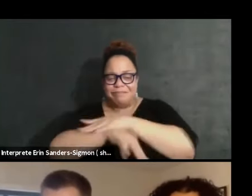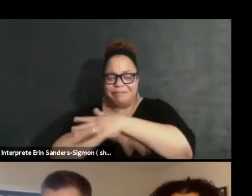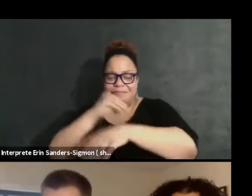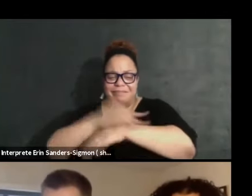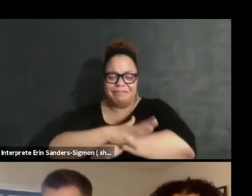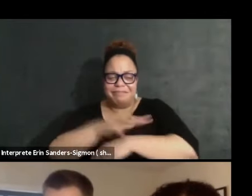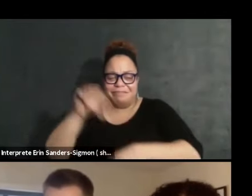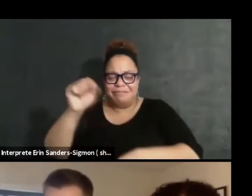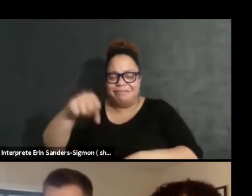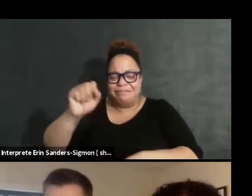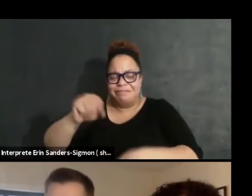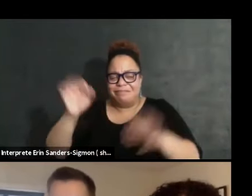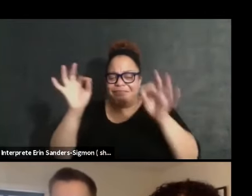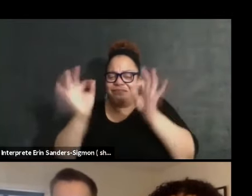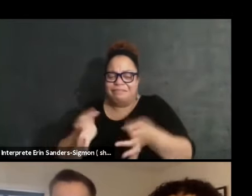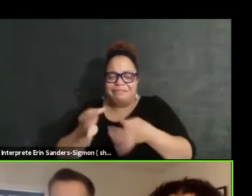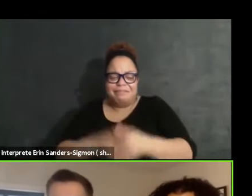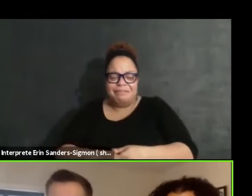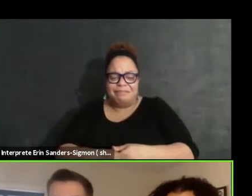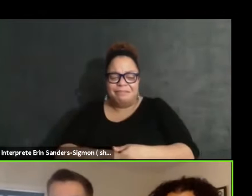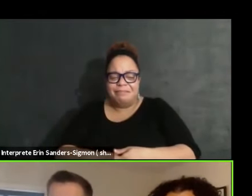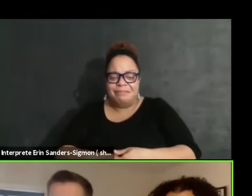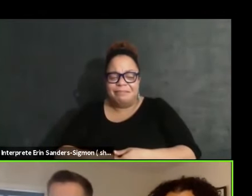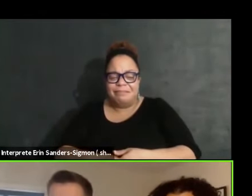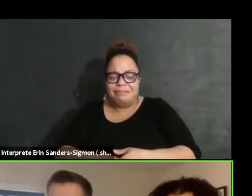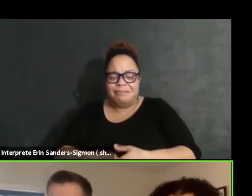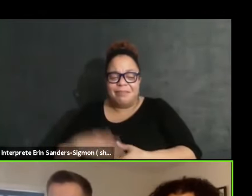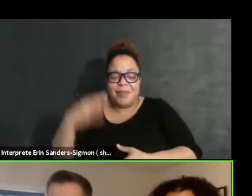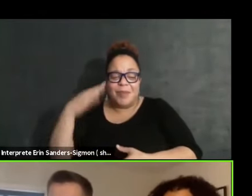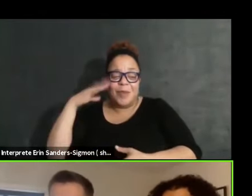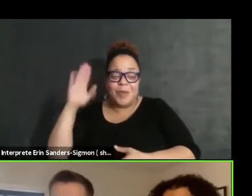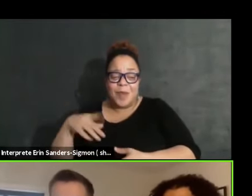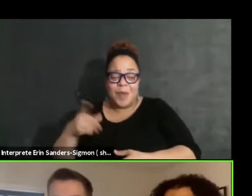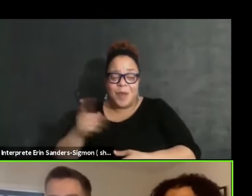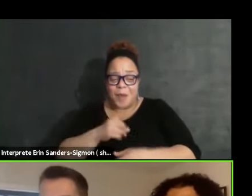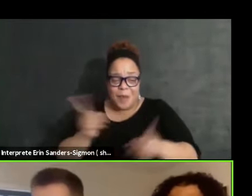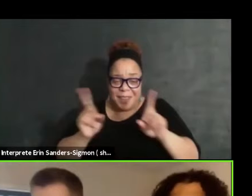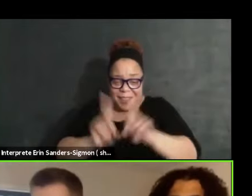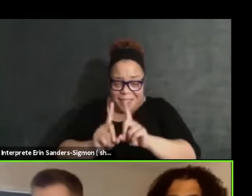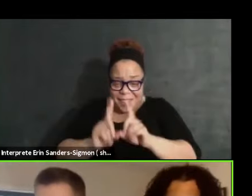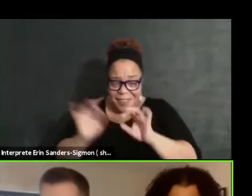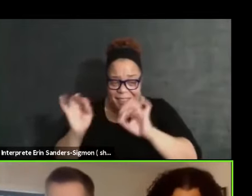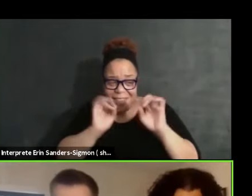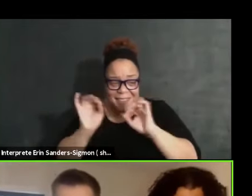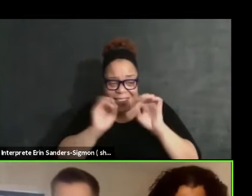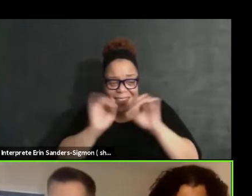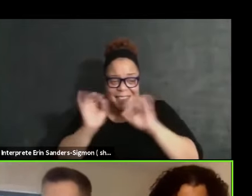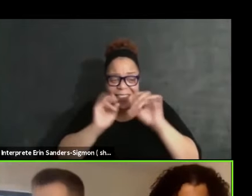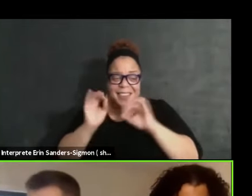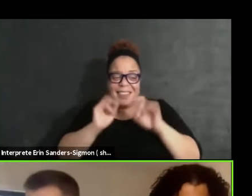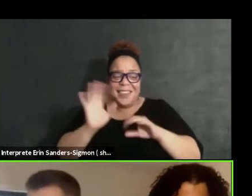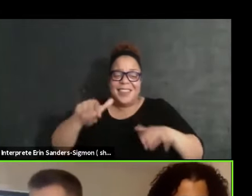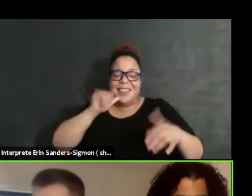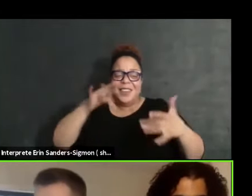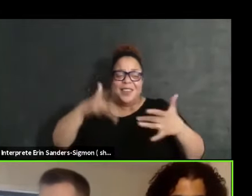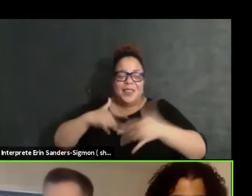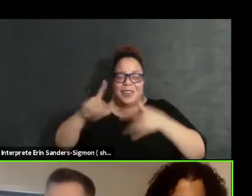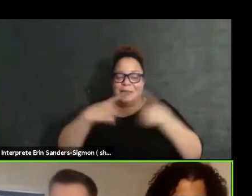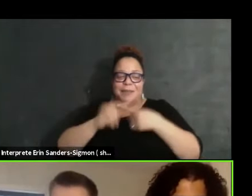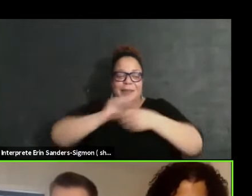of social distancing. They are we've been within. COVID tested. We've been, yes, we get tested we're every week. We're good. And we yeah, exactly. We had a